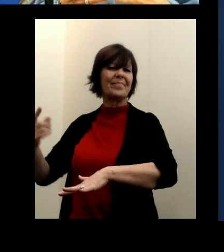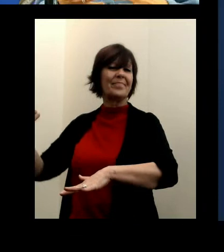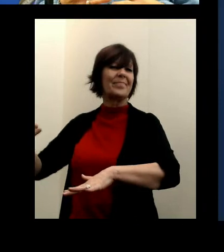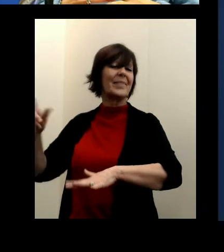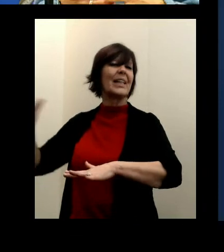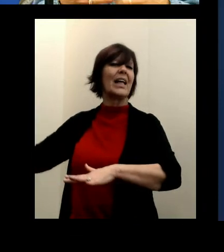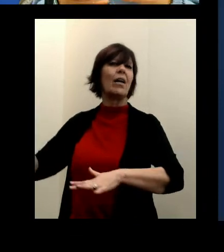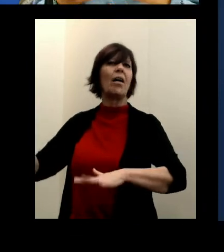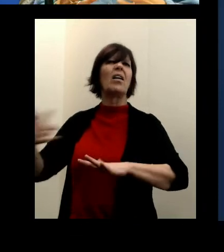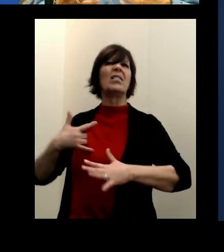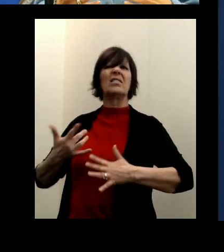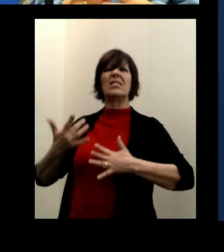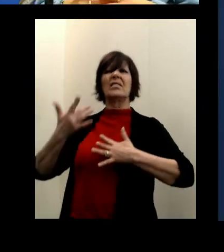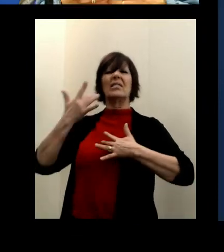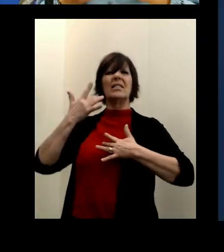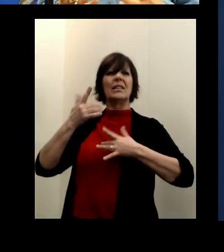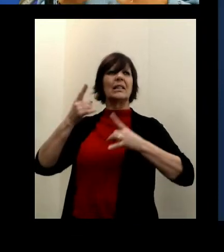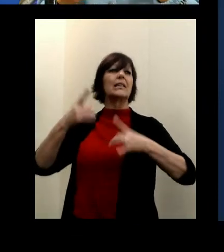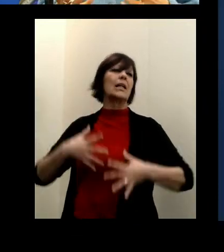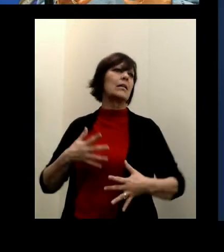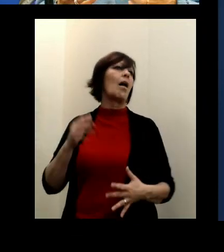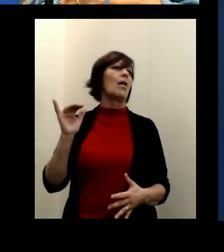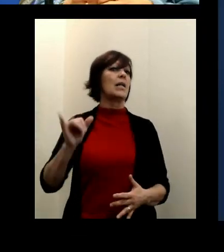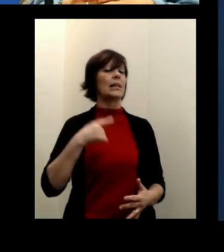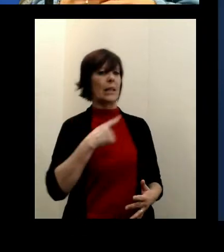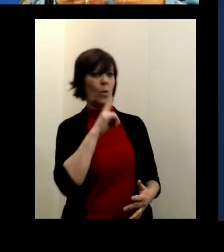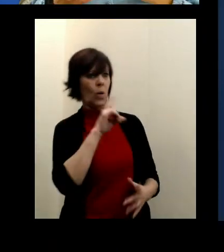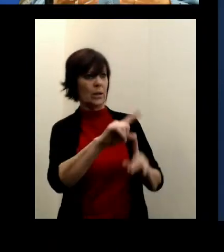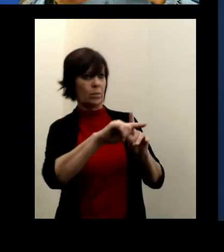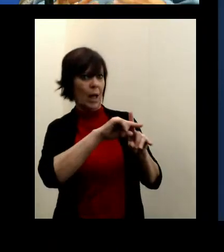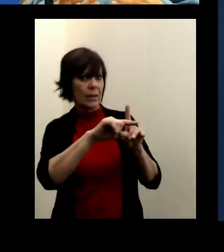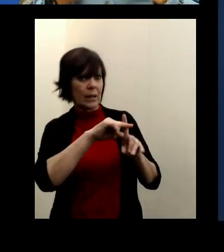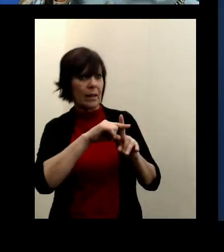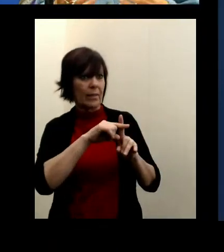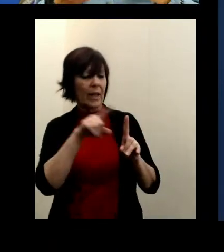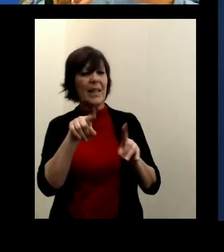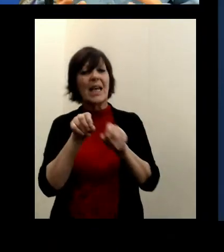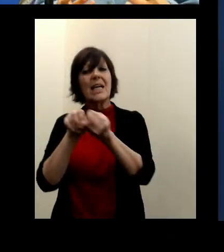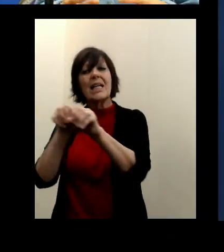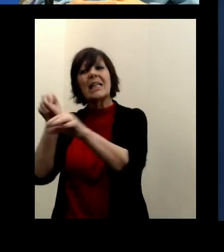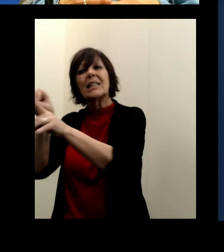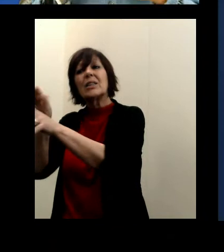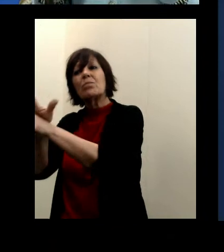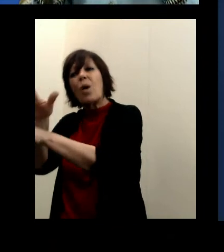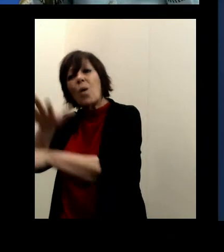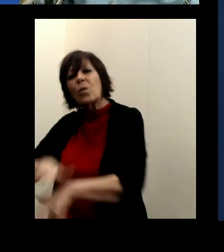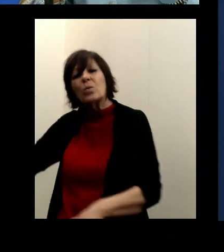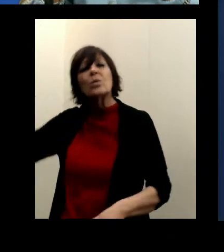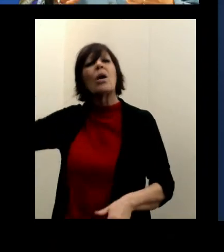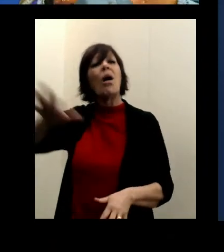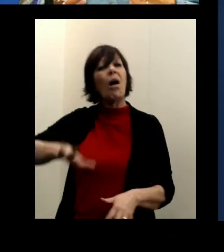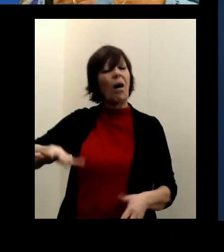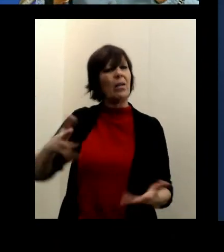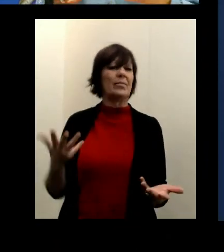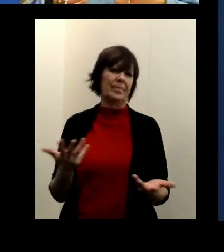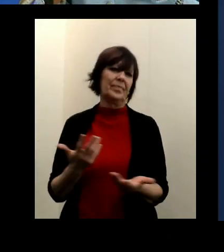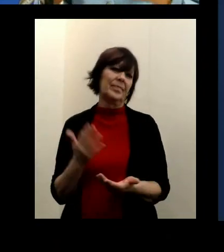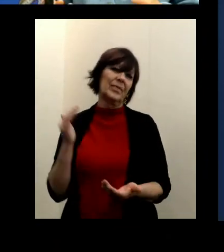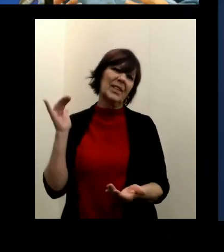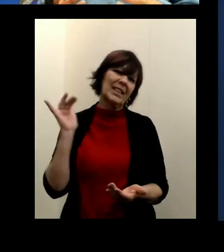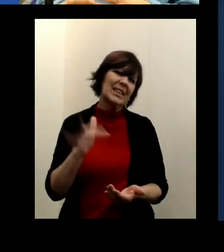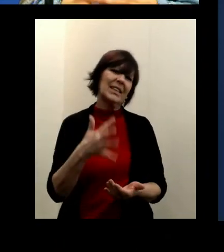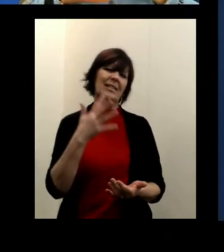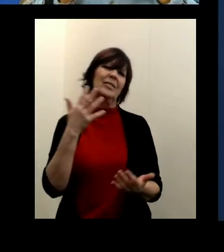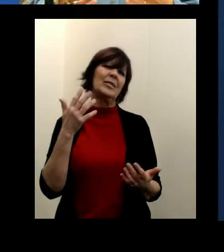they develop symptoms and they get a test and they realize they were positive, and they expose the whole group because they were sitting close together. They were eating